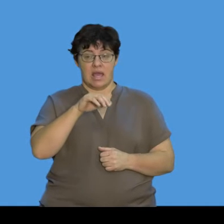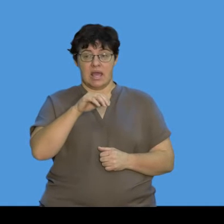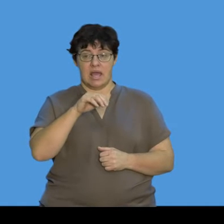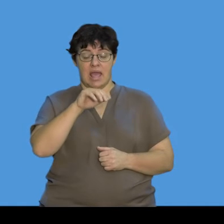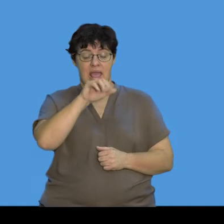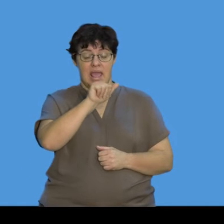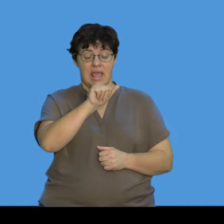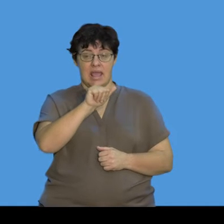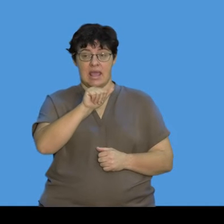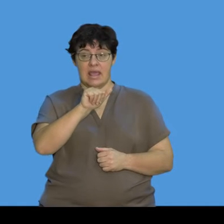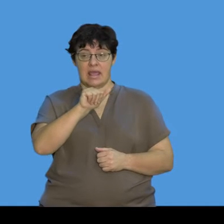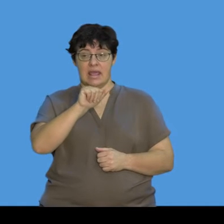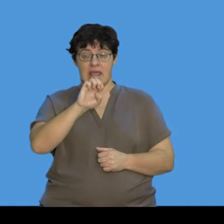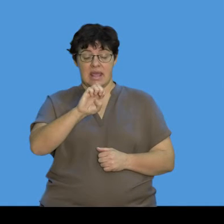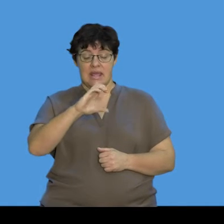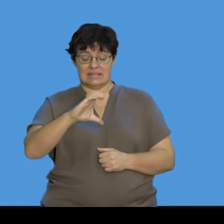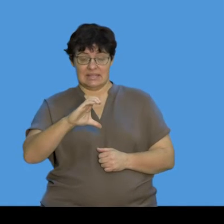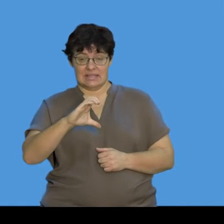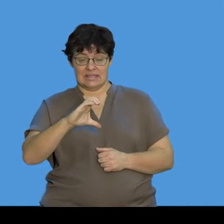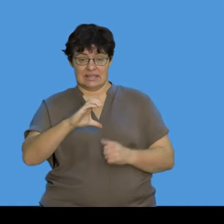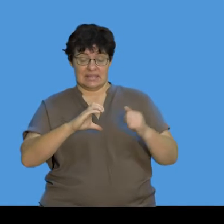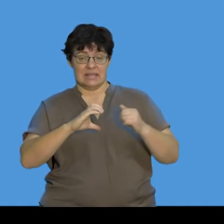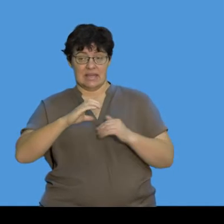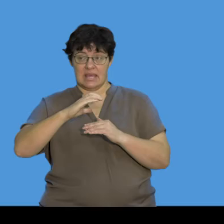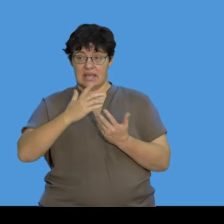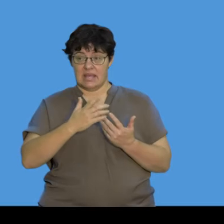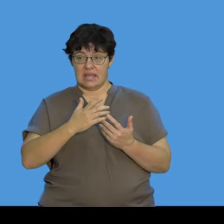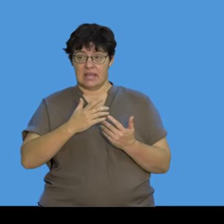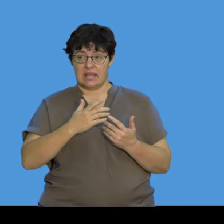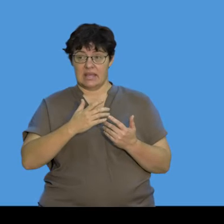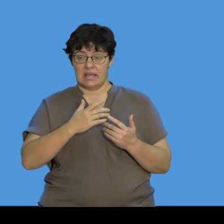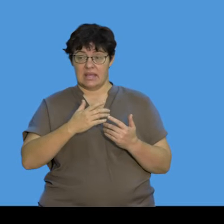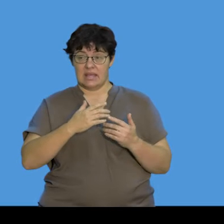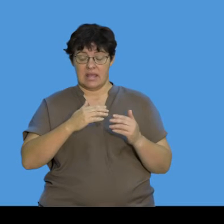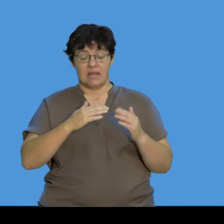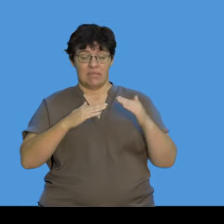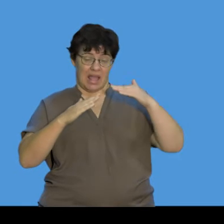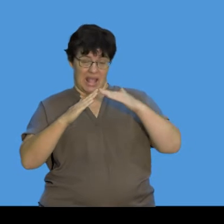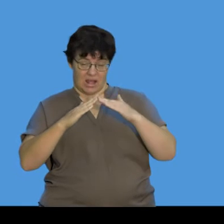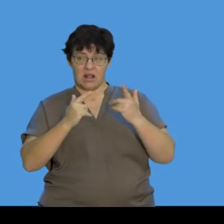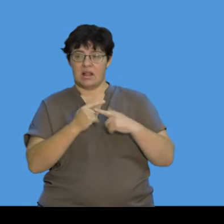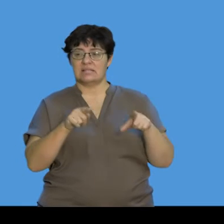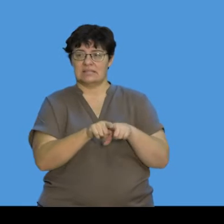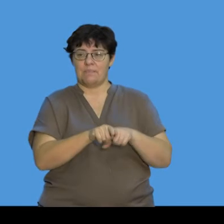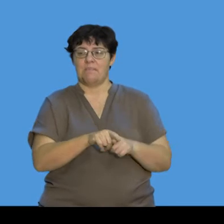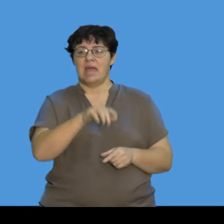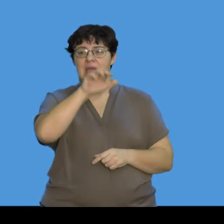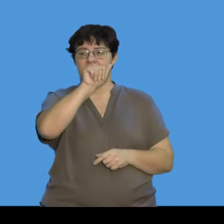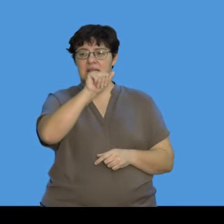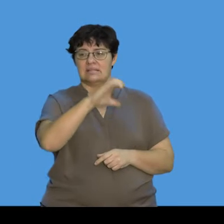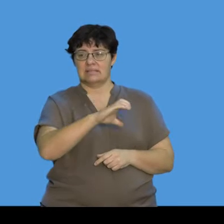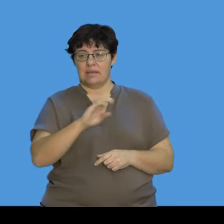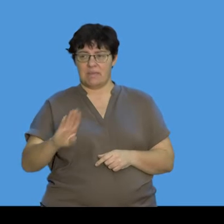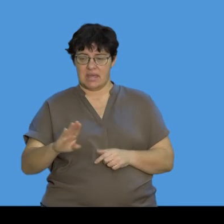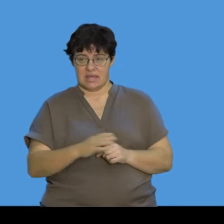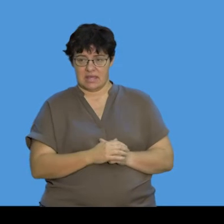AEC is equal to the angle ACB, which is equal to 90